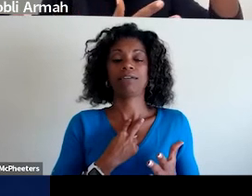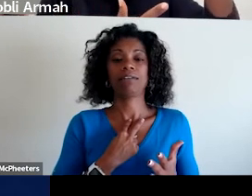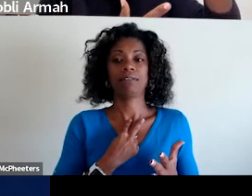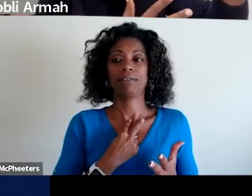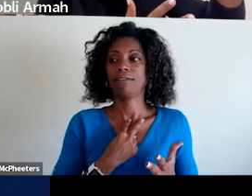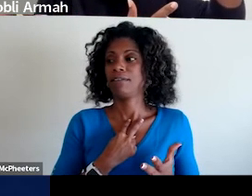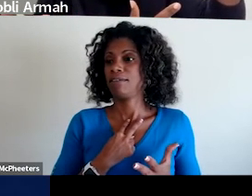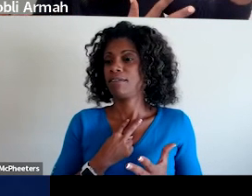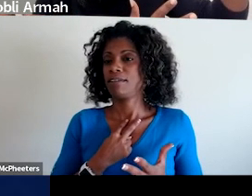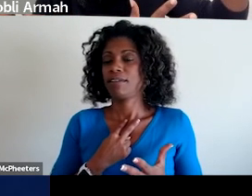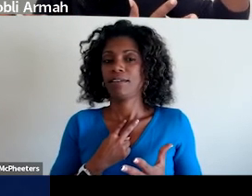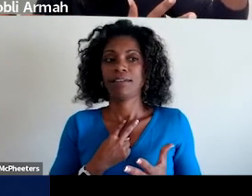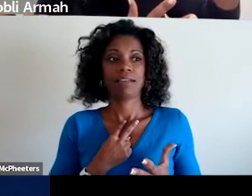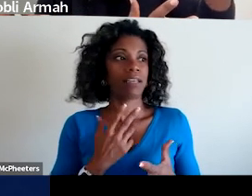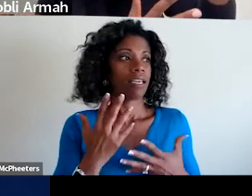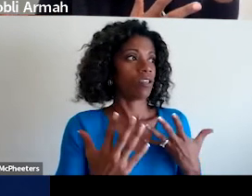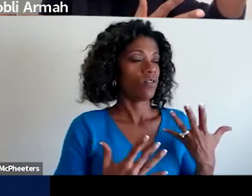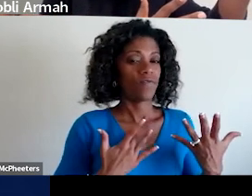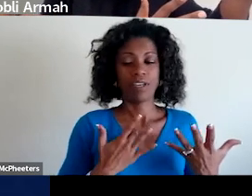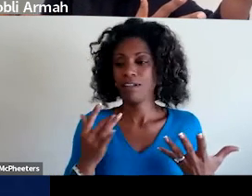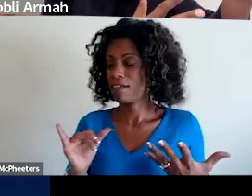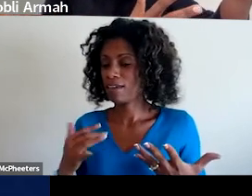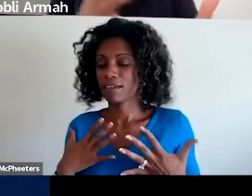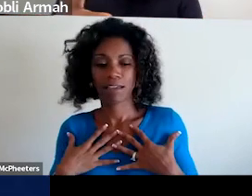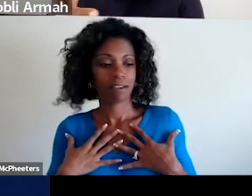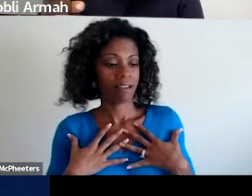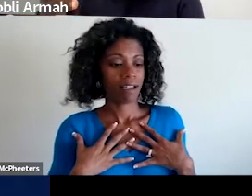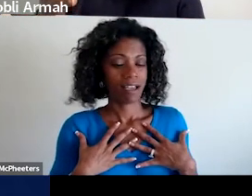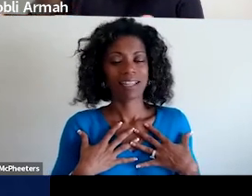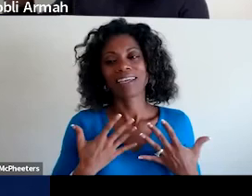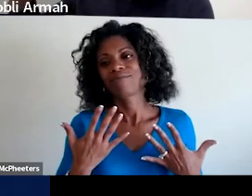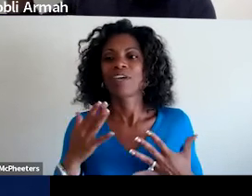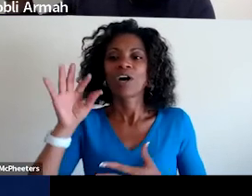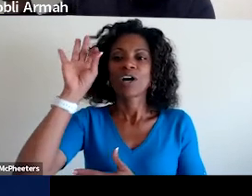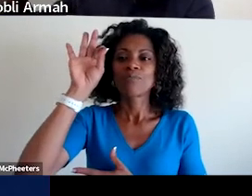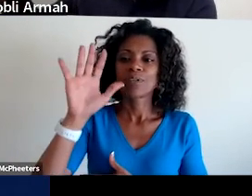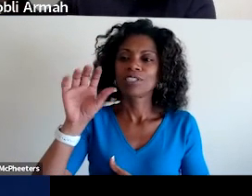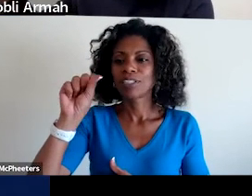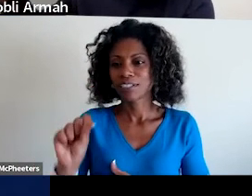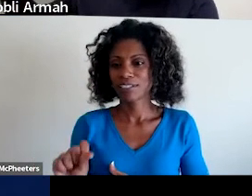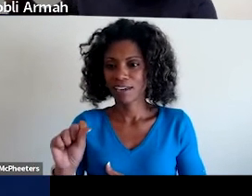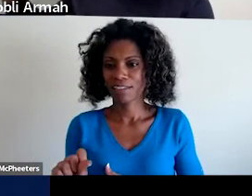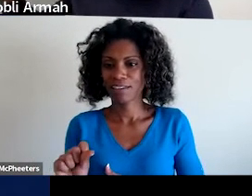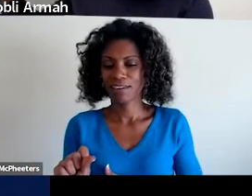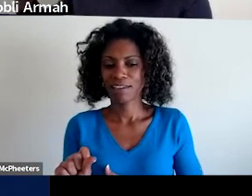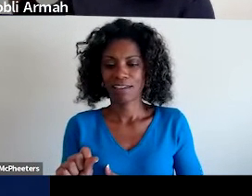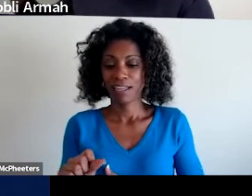the Black preacher in the South, who is a conservative, against the justice work that he does in his community. Like, it doesn't